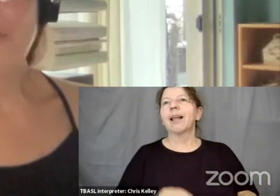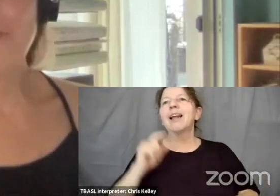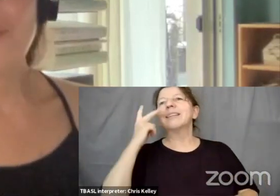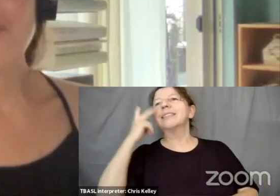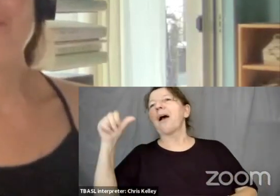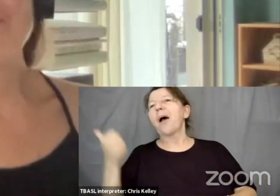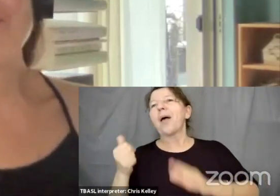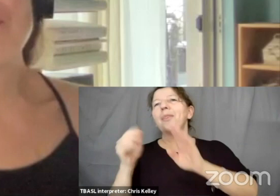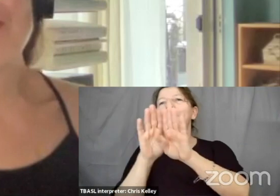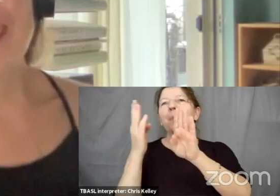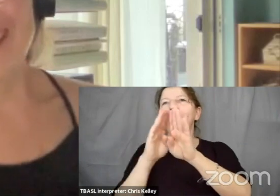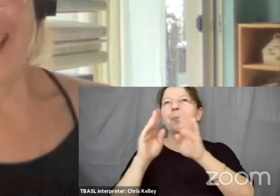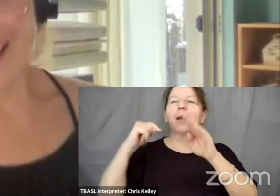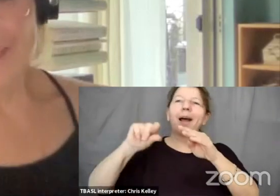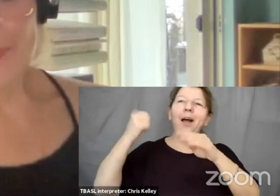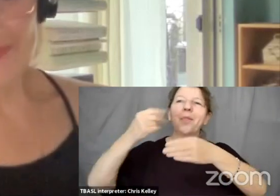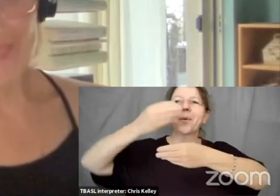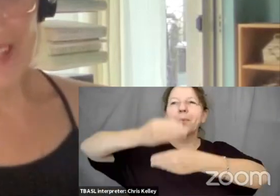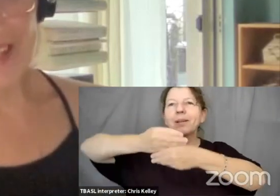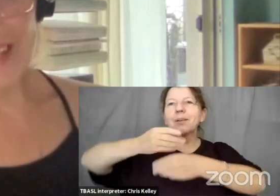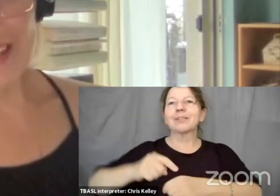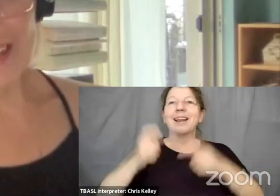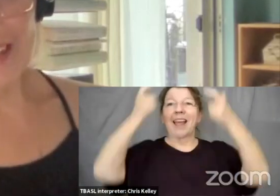and headphones on.